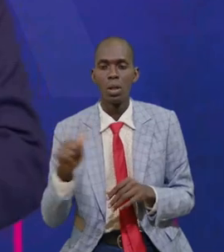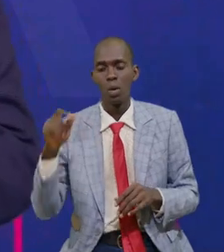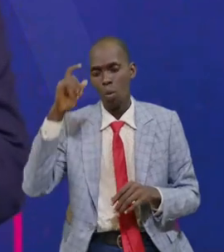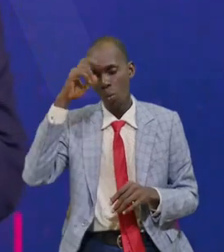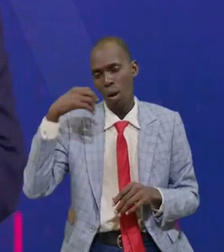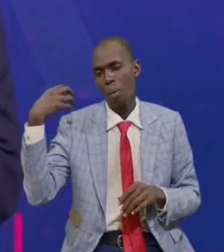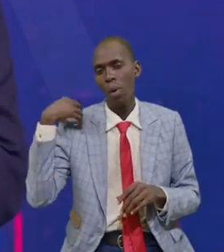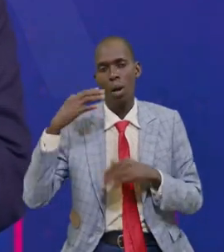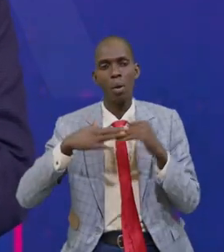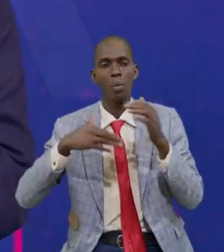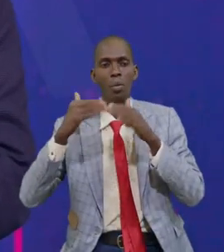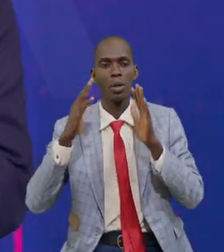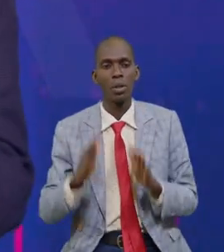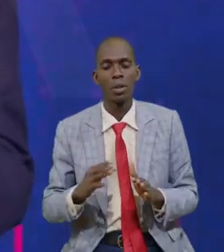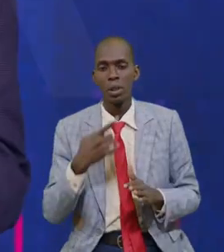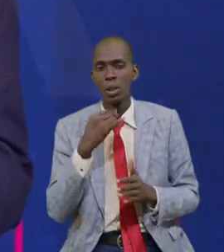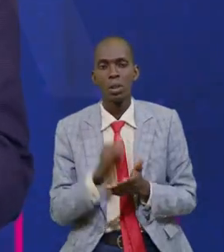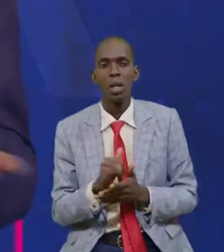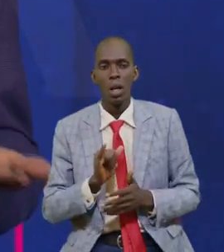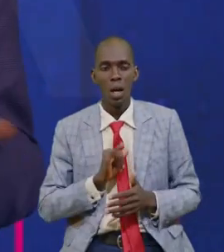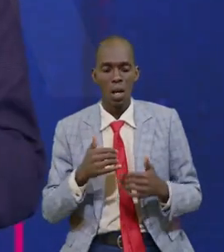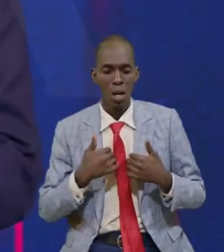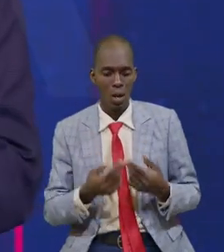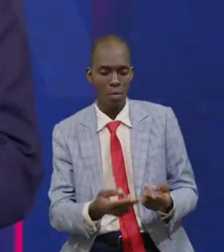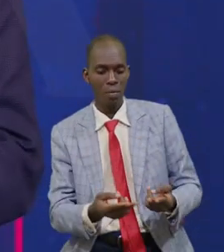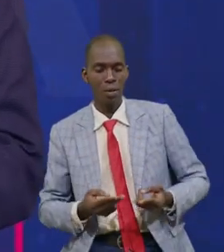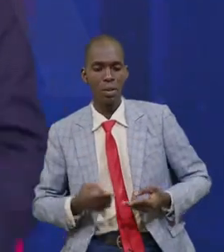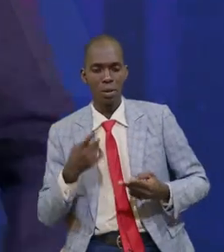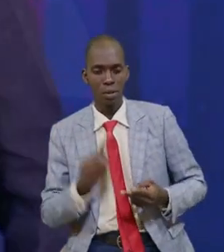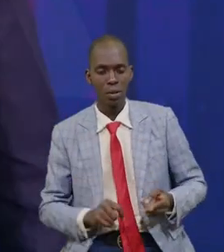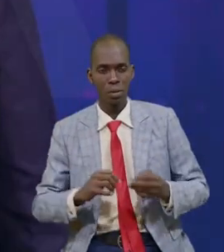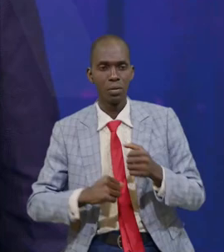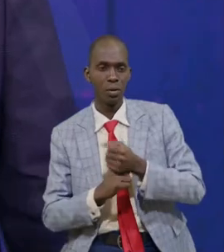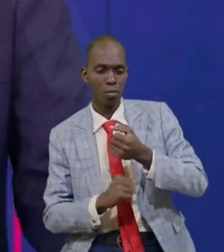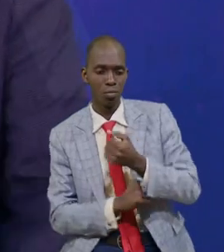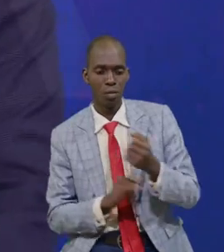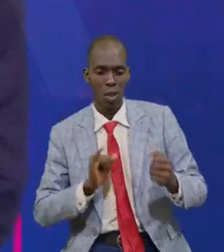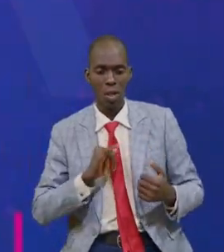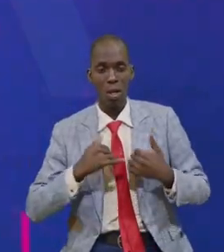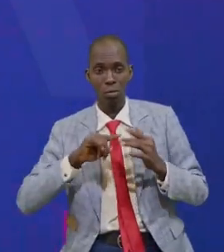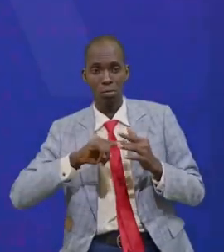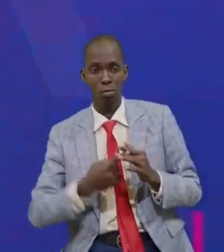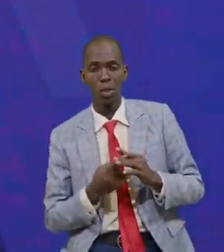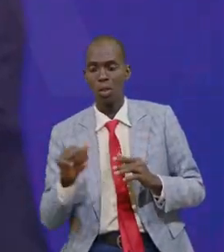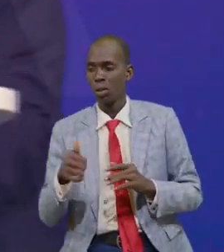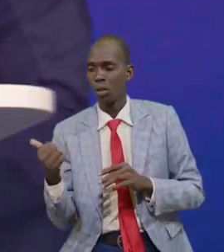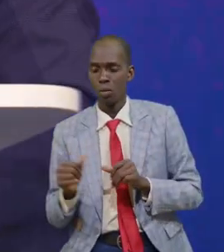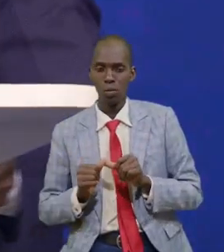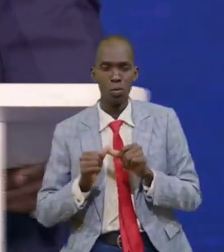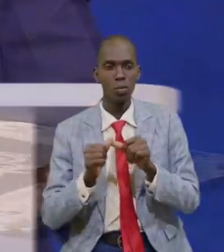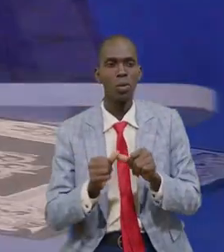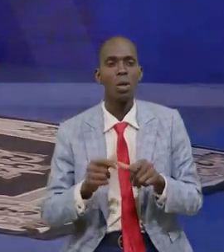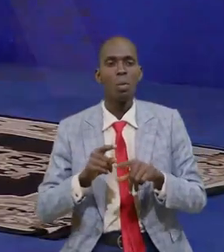have laid the foundation, another buildeth thereon, but let every